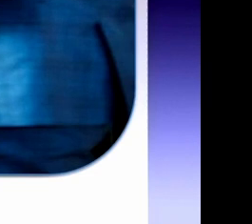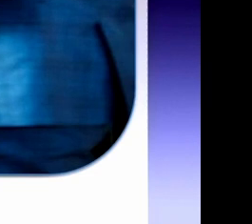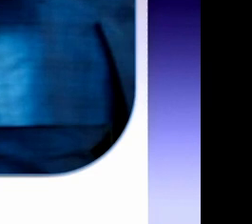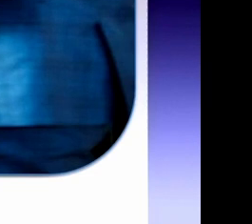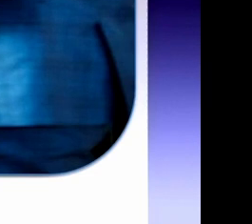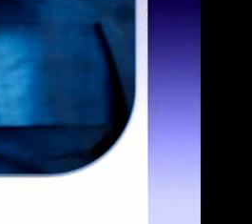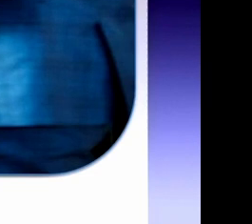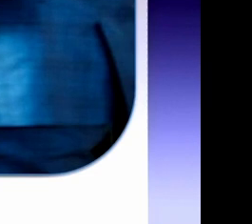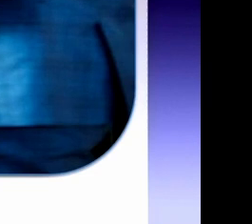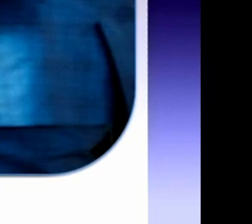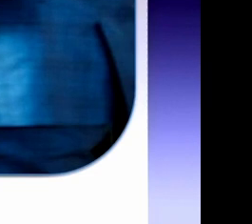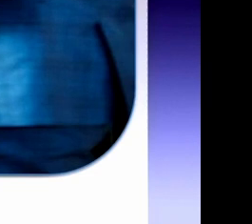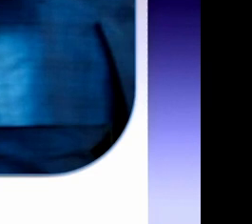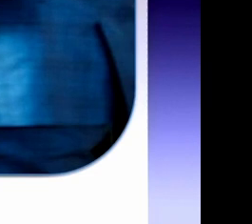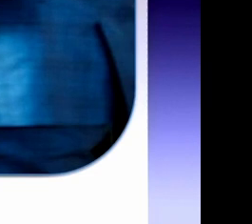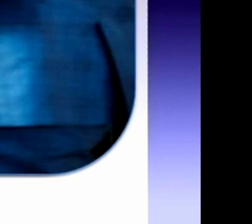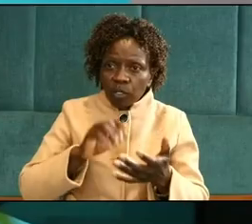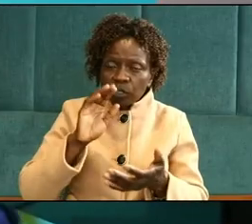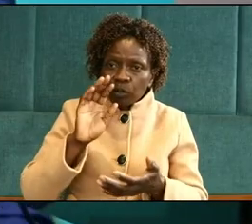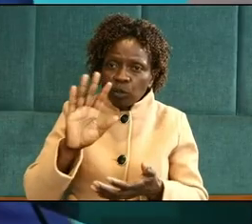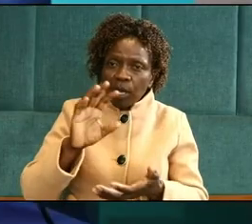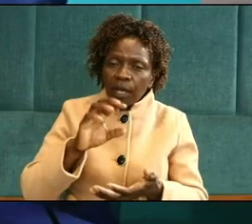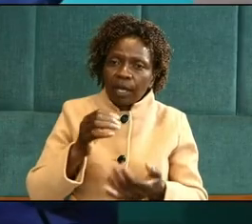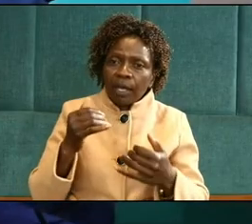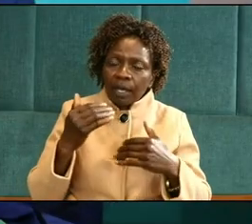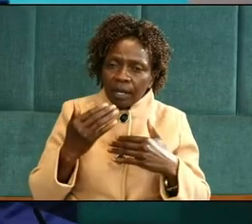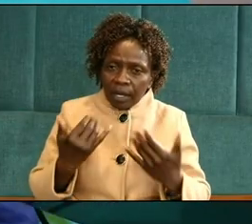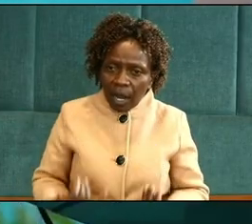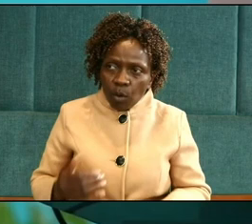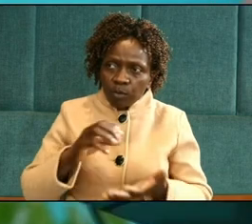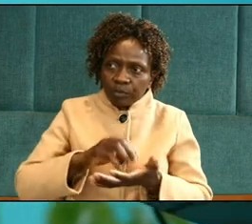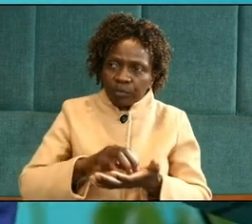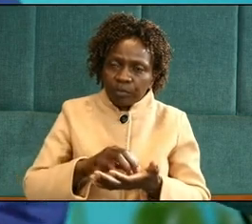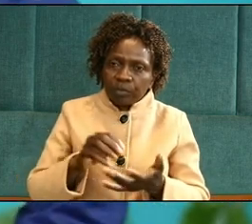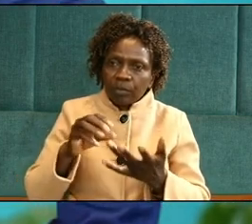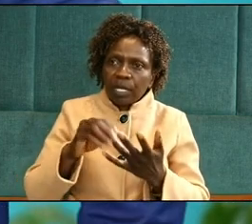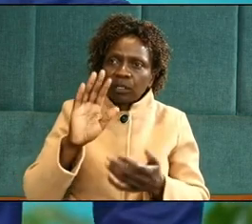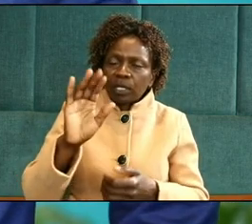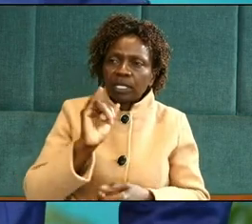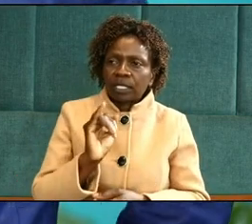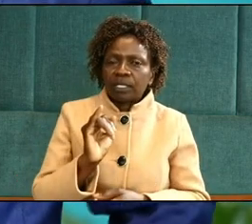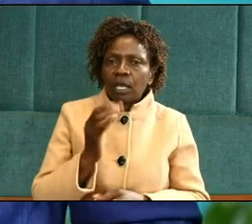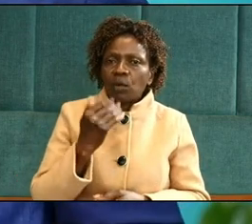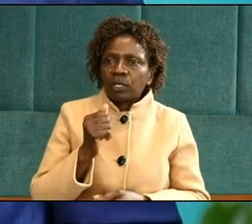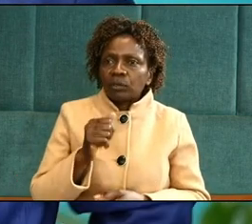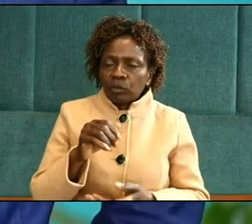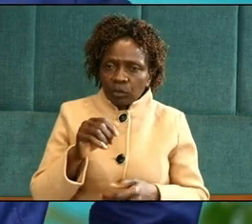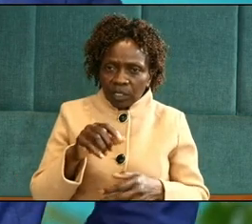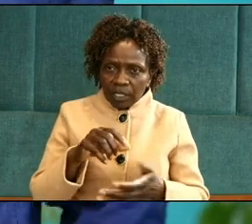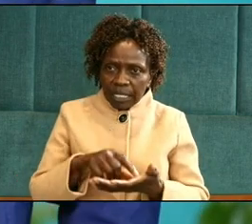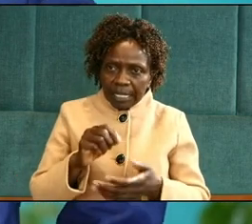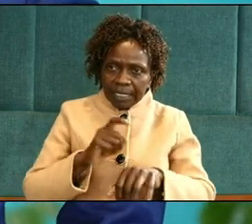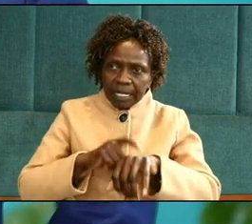know what your current state of marriage is, but I want to take an opportunity to pray for someone